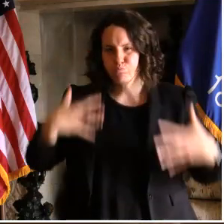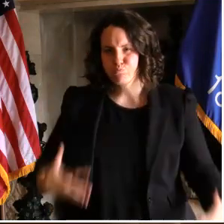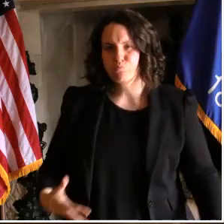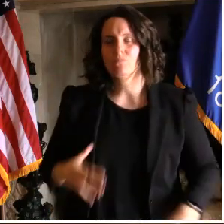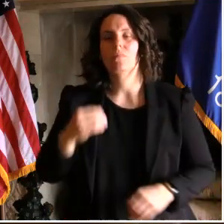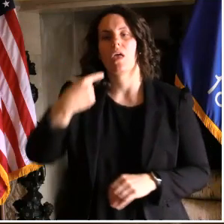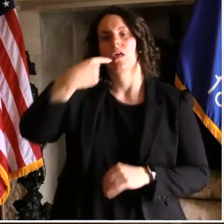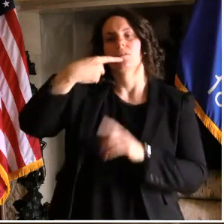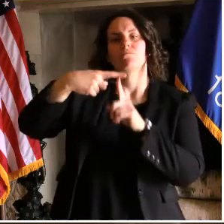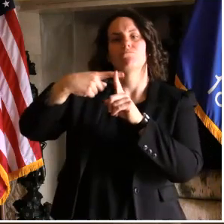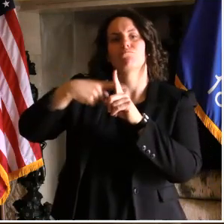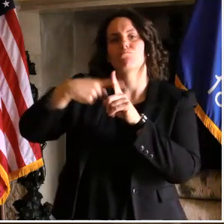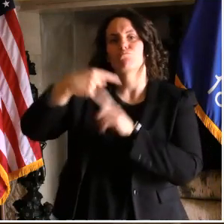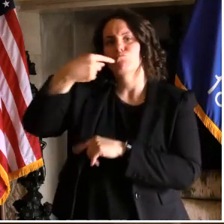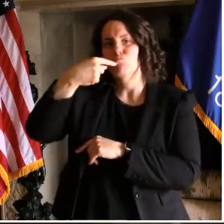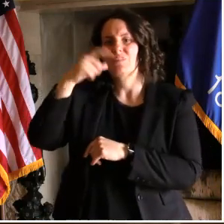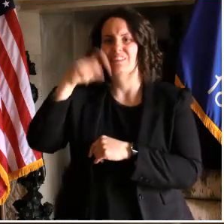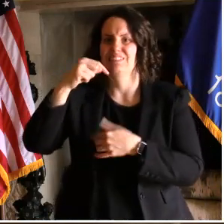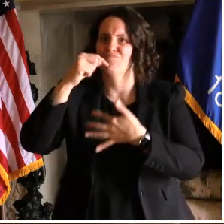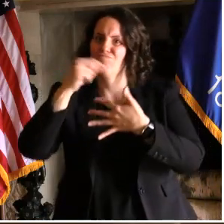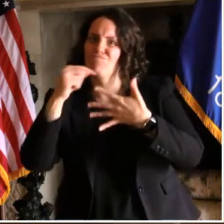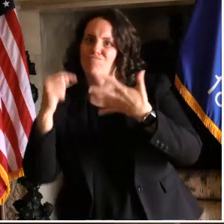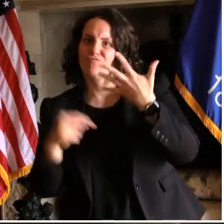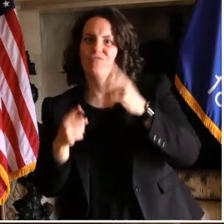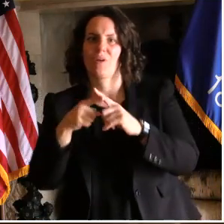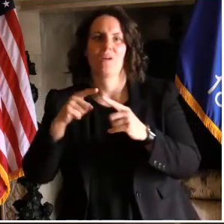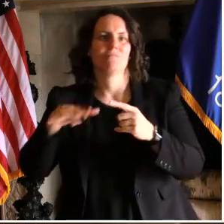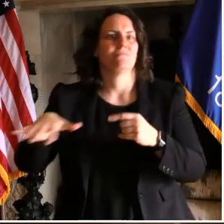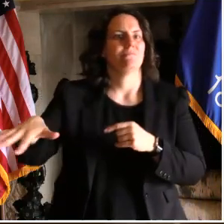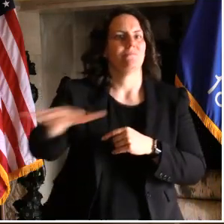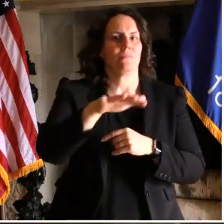secure state warehouse and then manage the distribution of